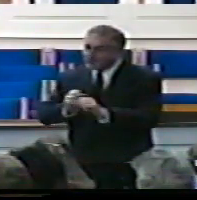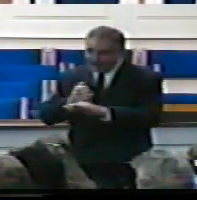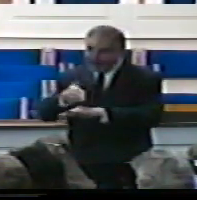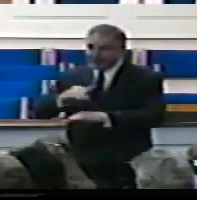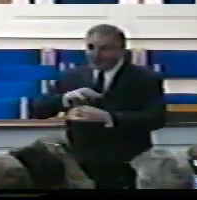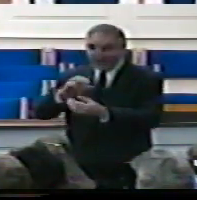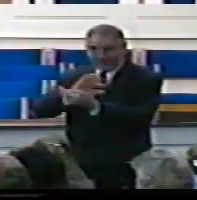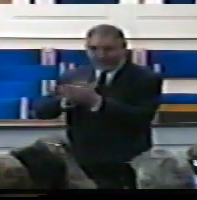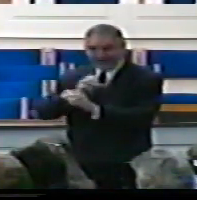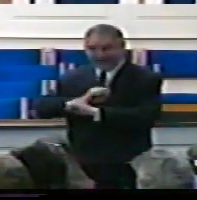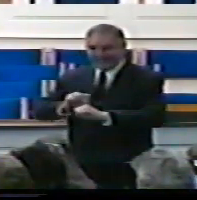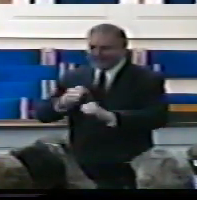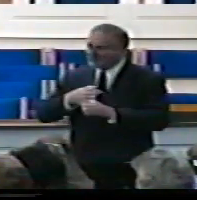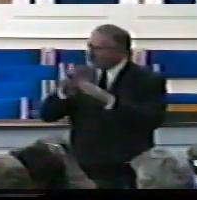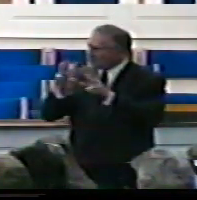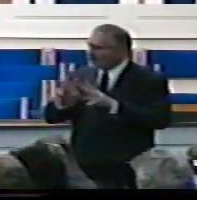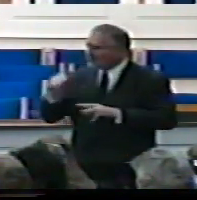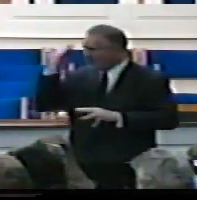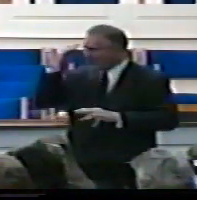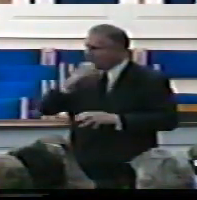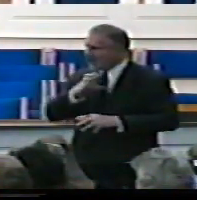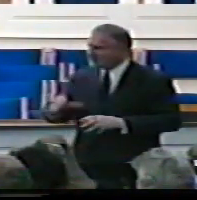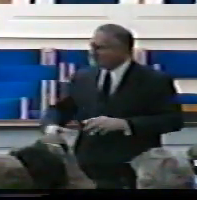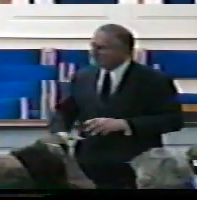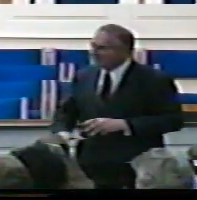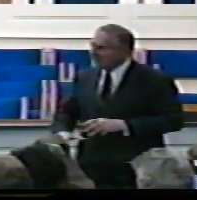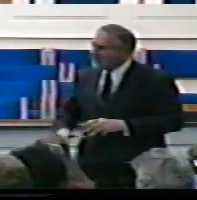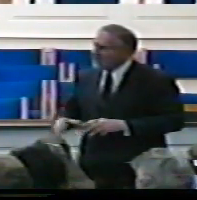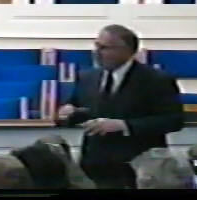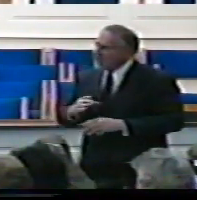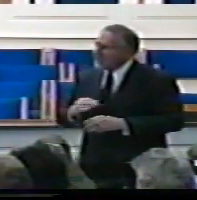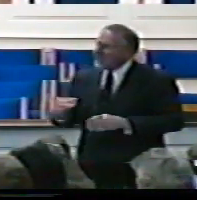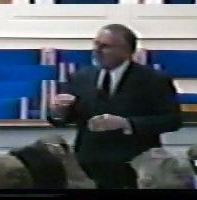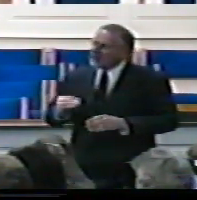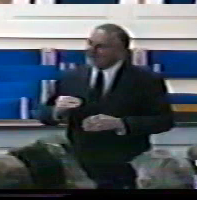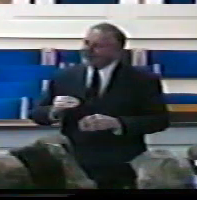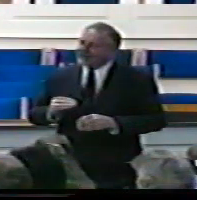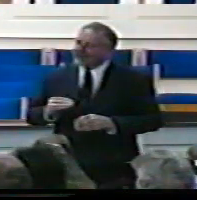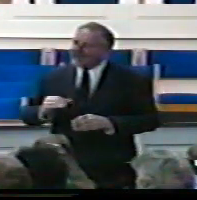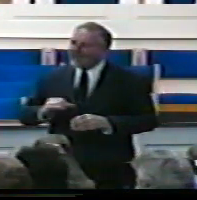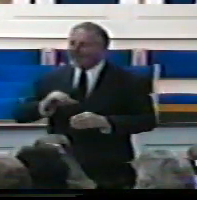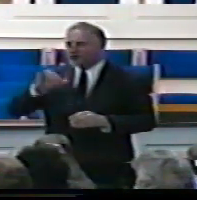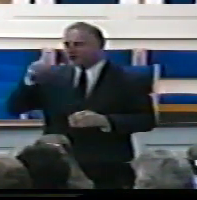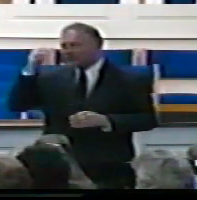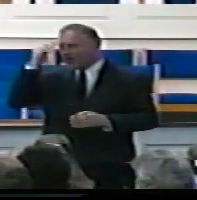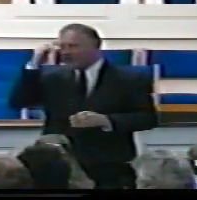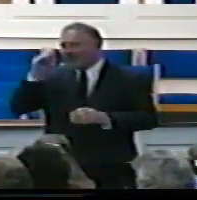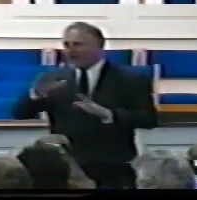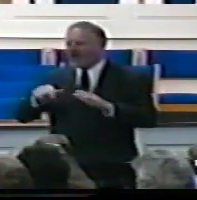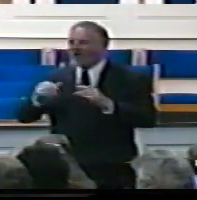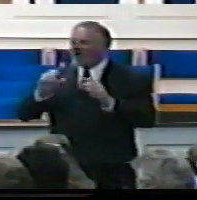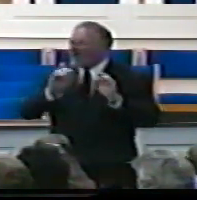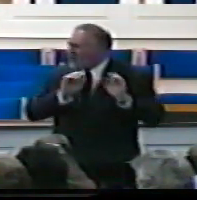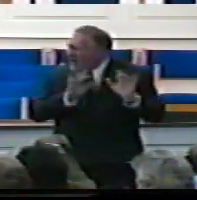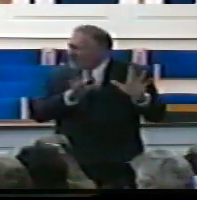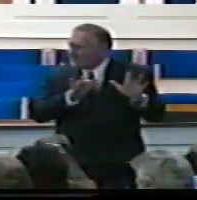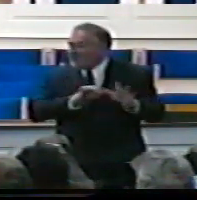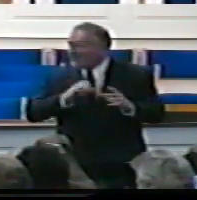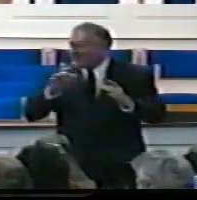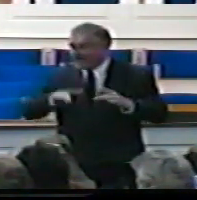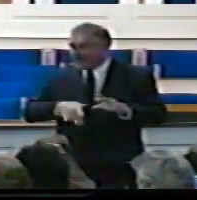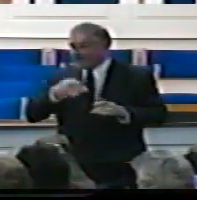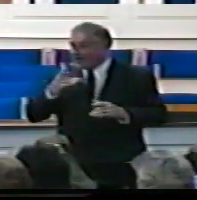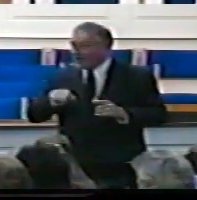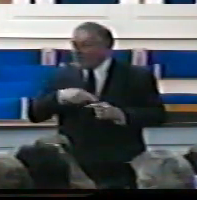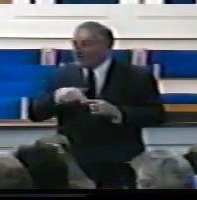everybody want to want this message. Is wonderful knowing Christ. And I just know how terrible I felt